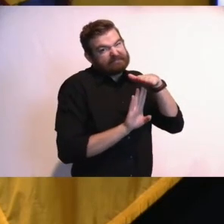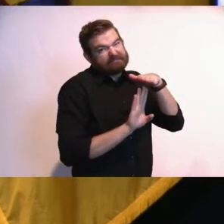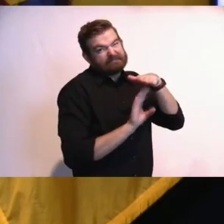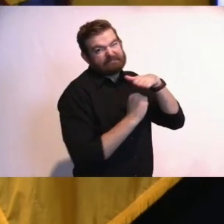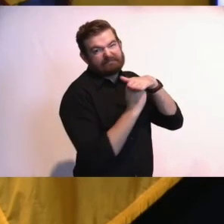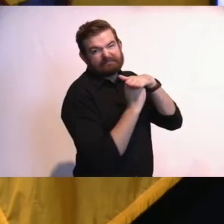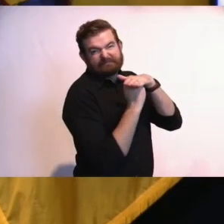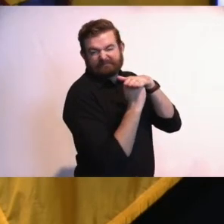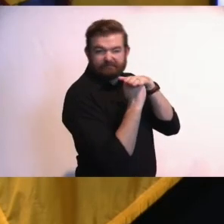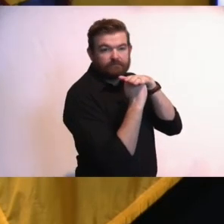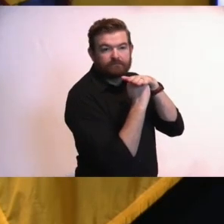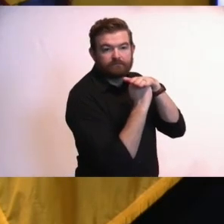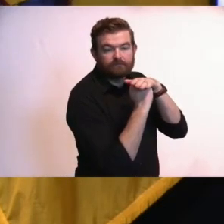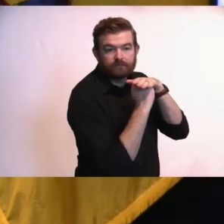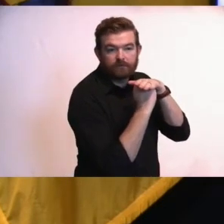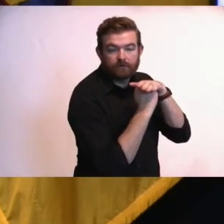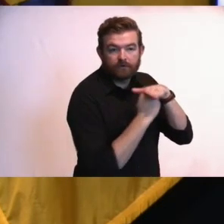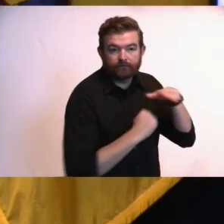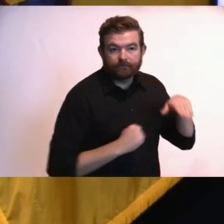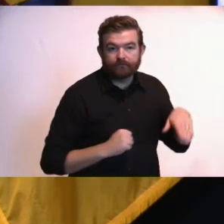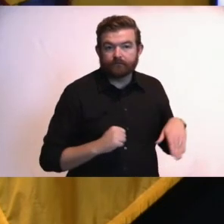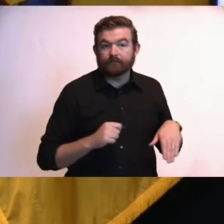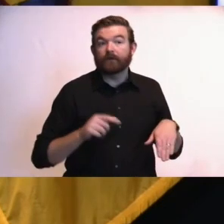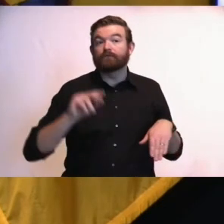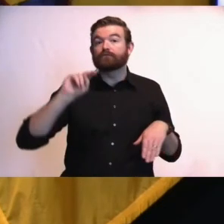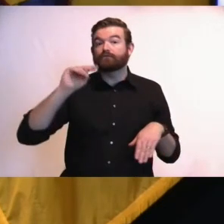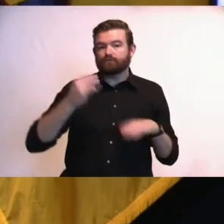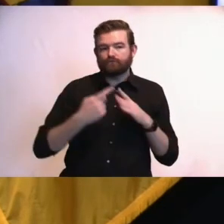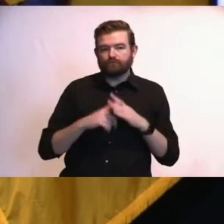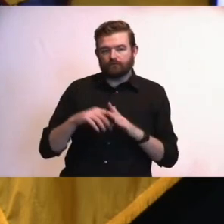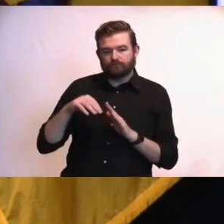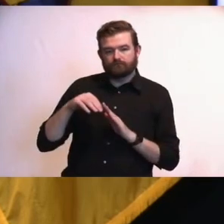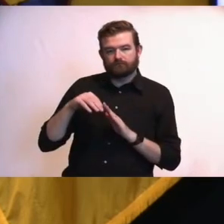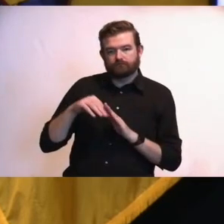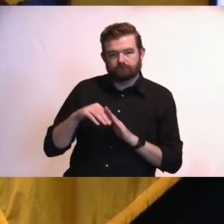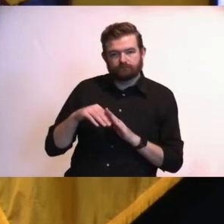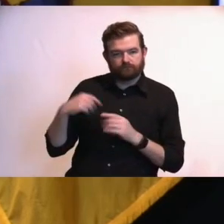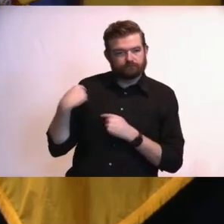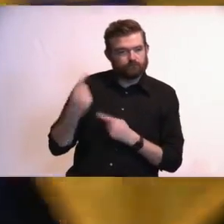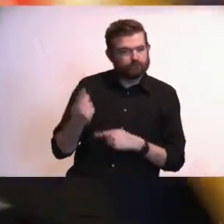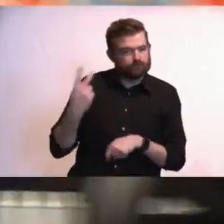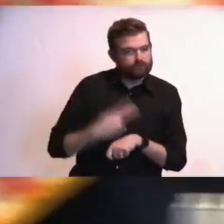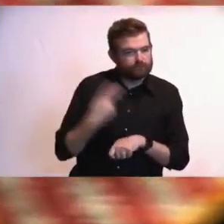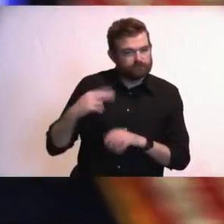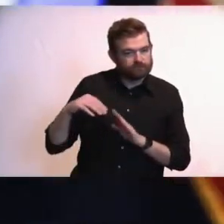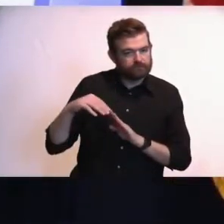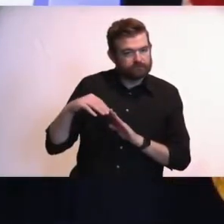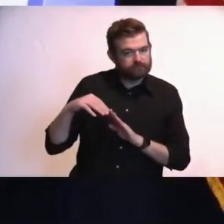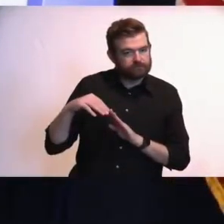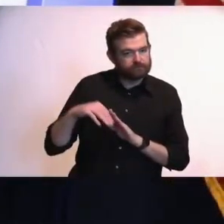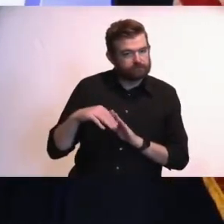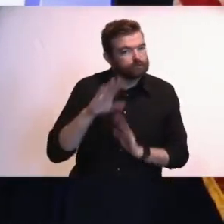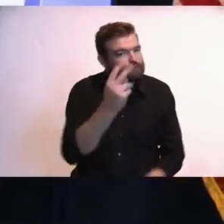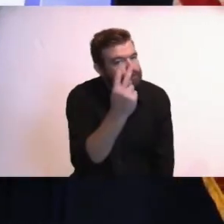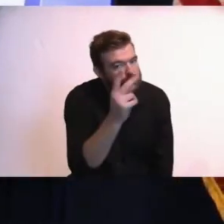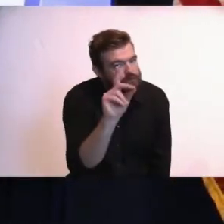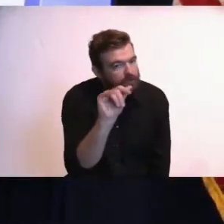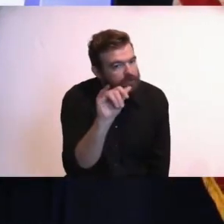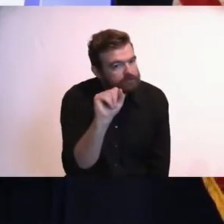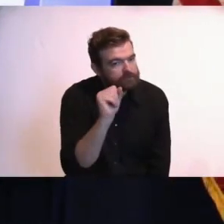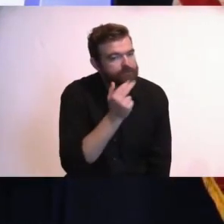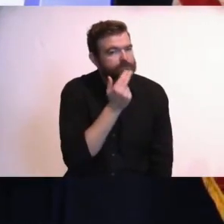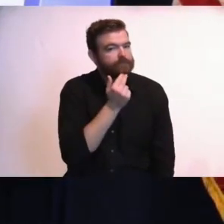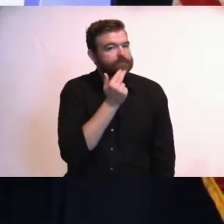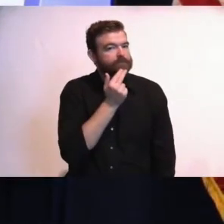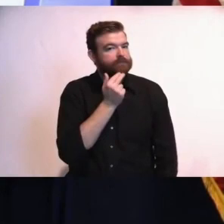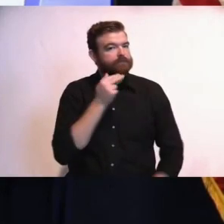so we're looking at a silver lining. Yeah. That's why I keep telling everybody it's a prediction. Omicron is a funny